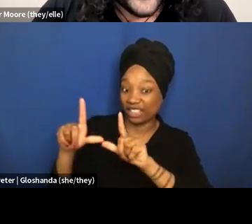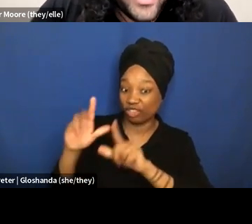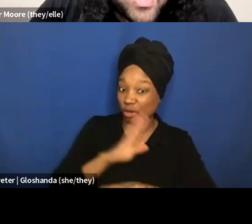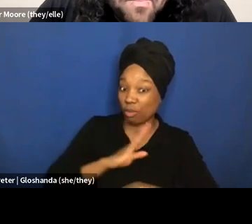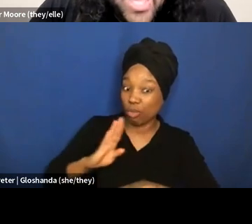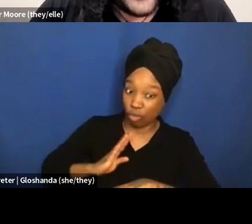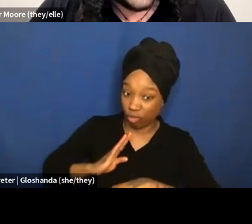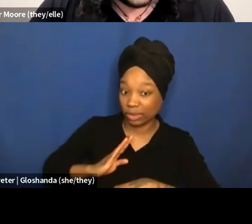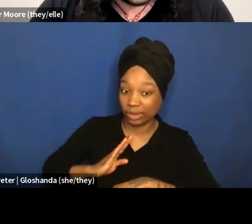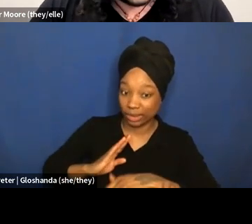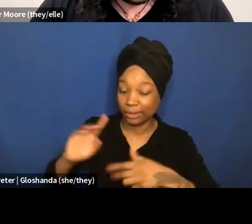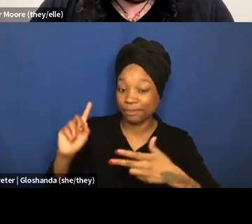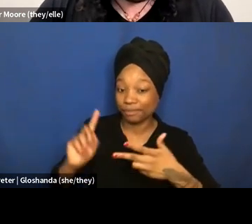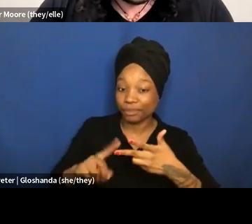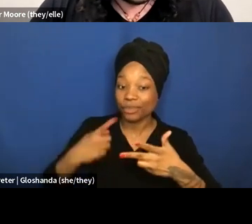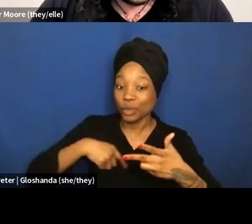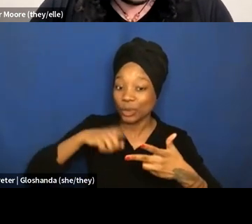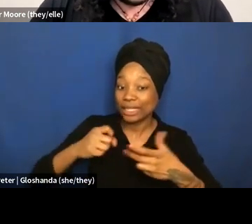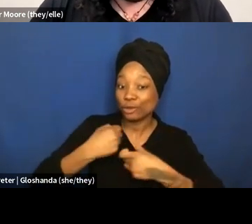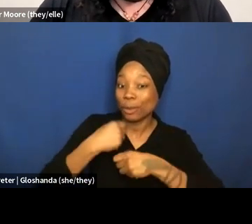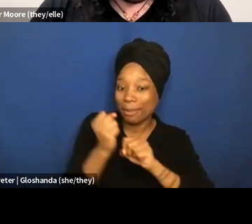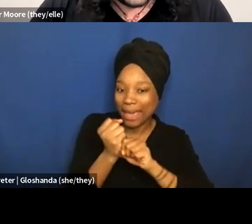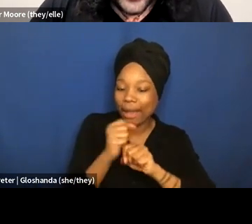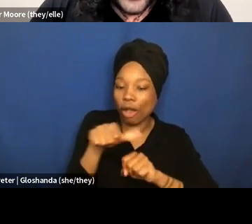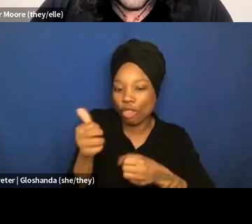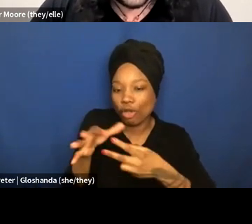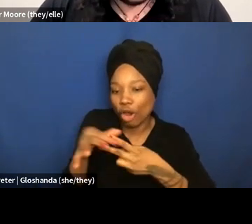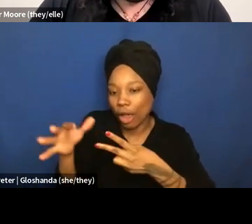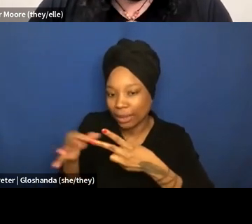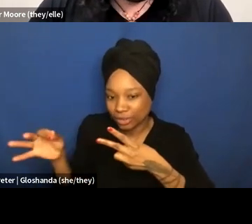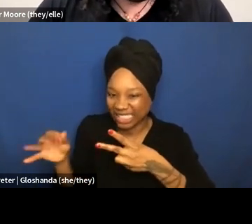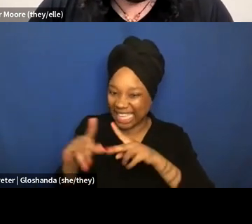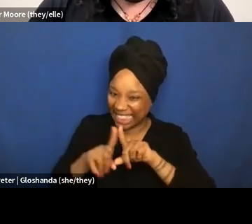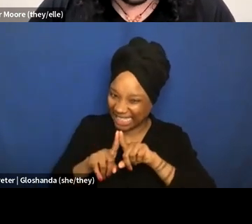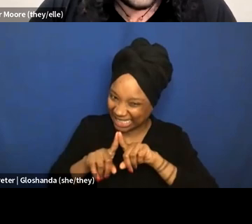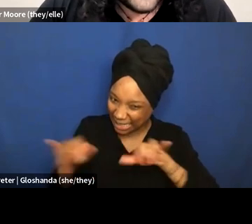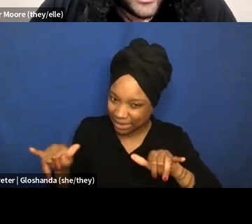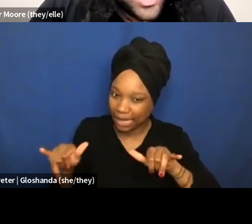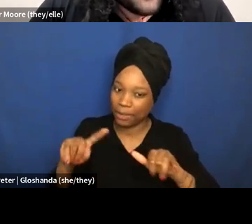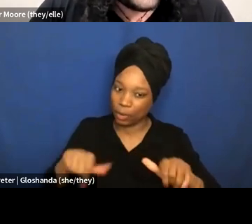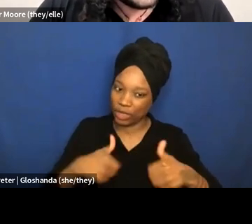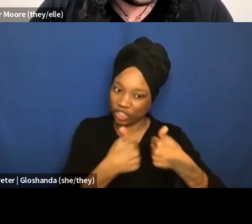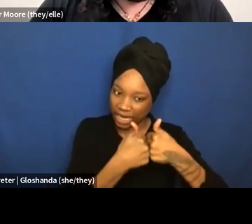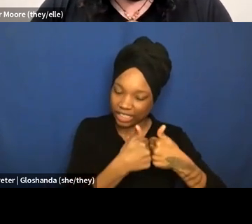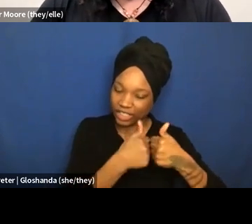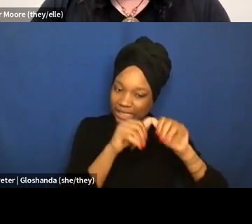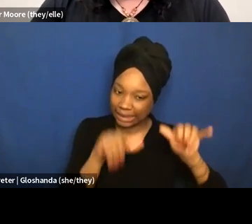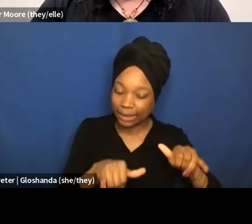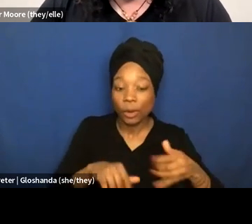to make alternatives, right, like these simultaneously. We need to go to state